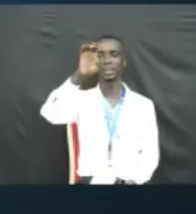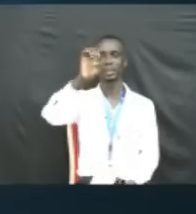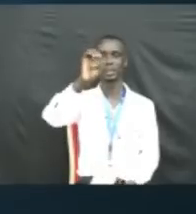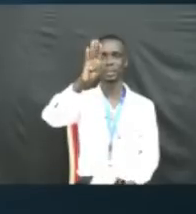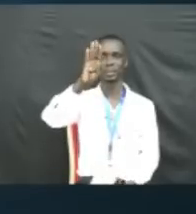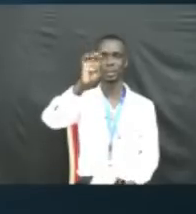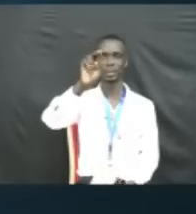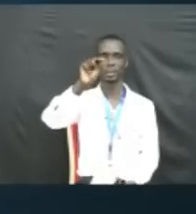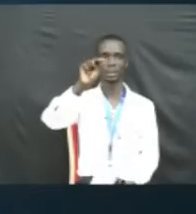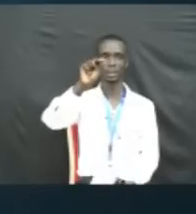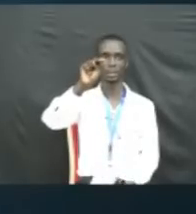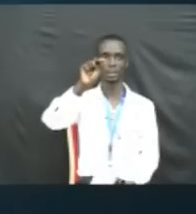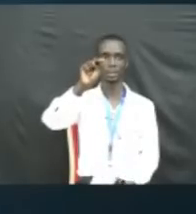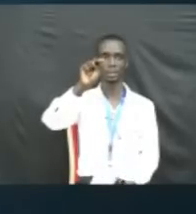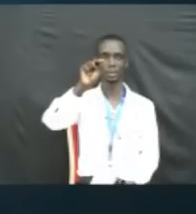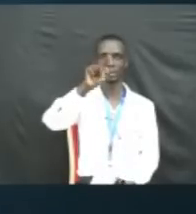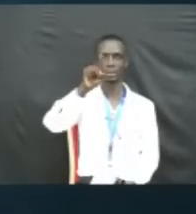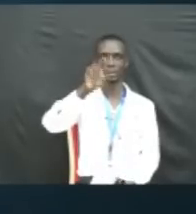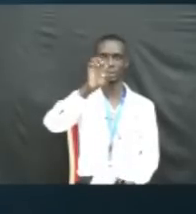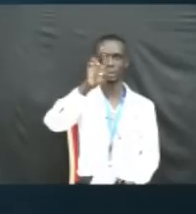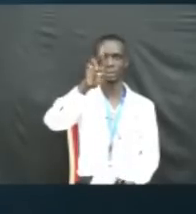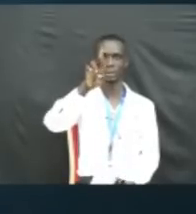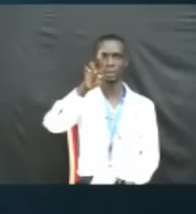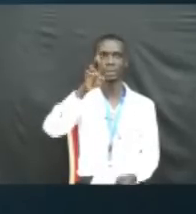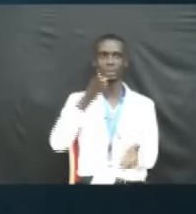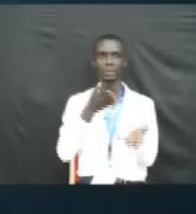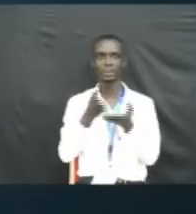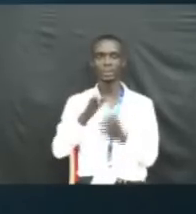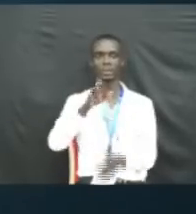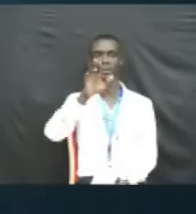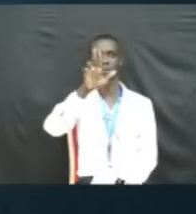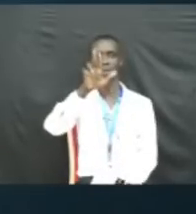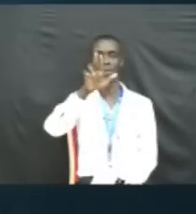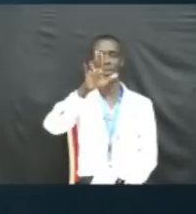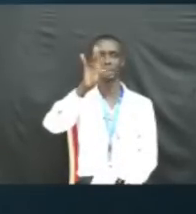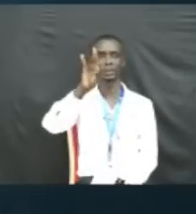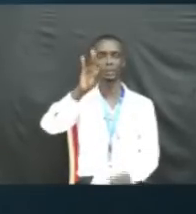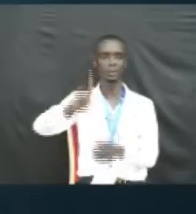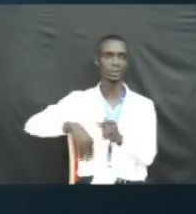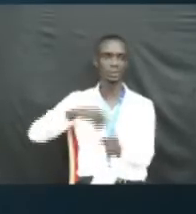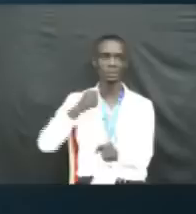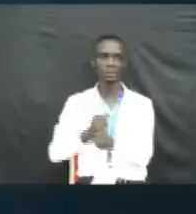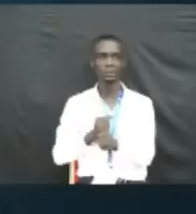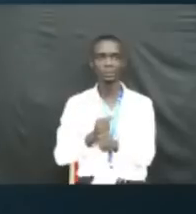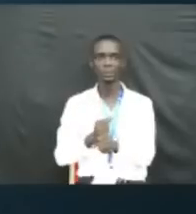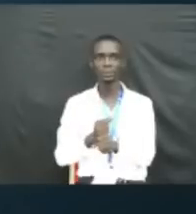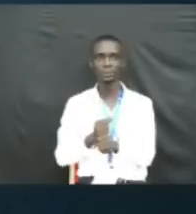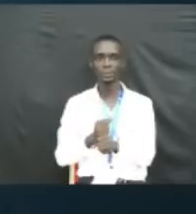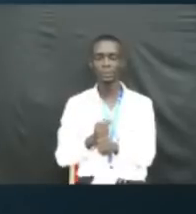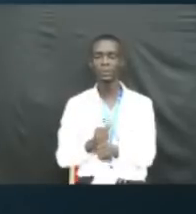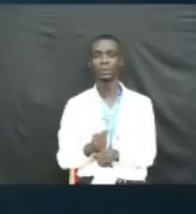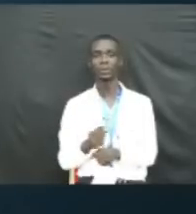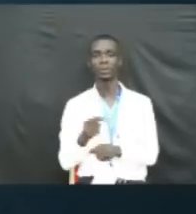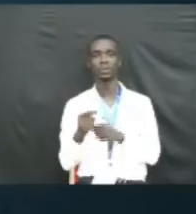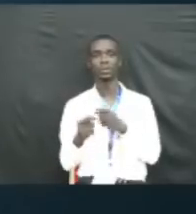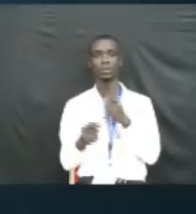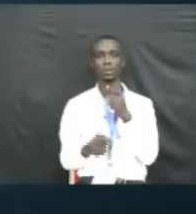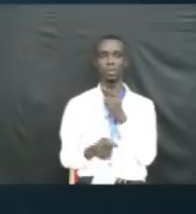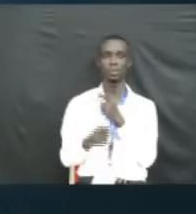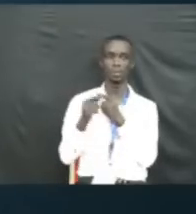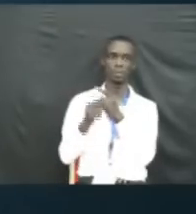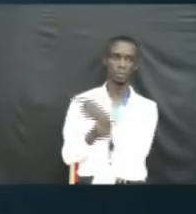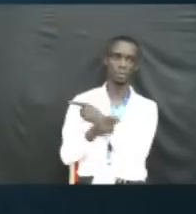years. Pastor Alles K also served for 30 years.